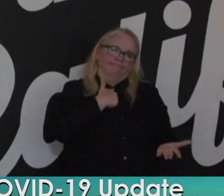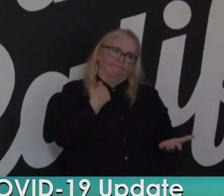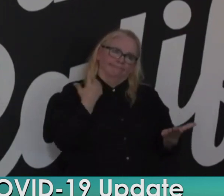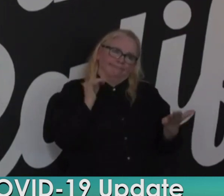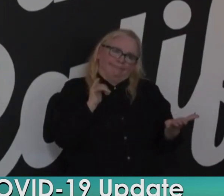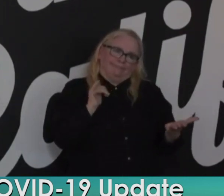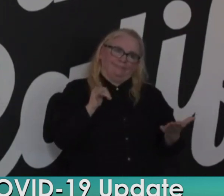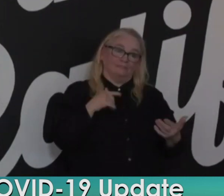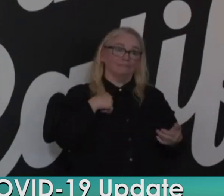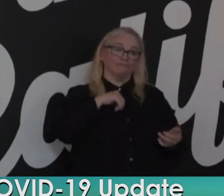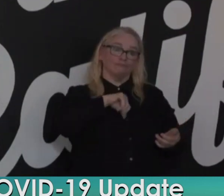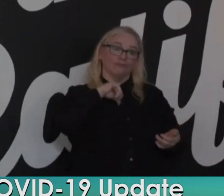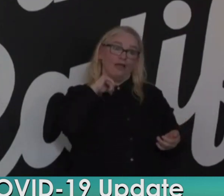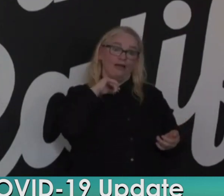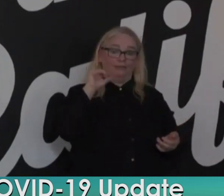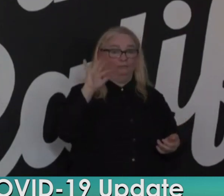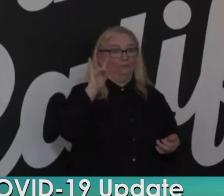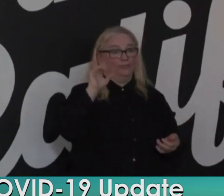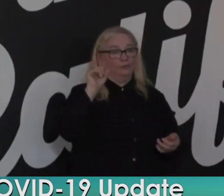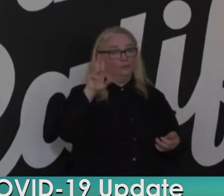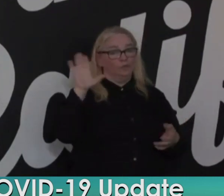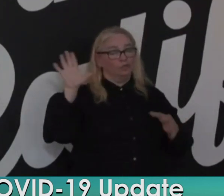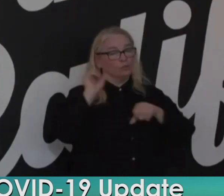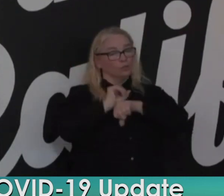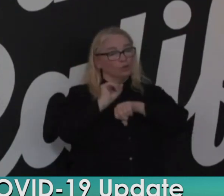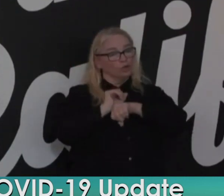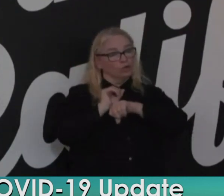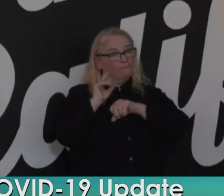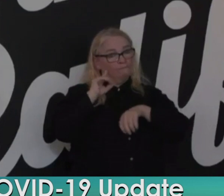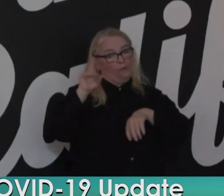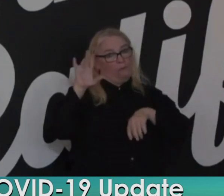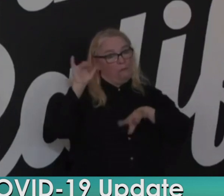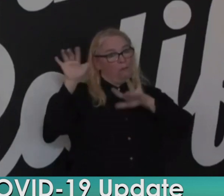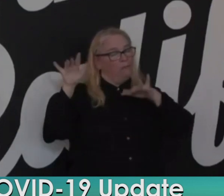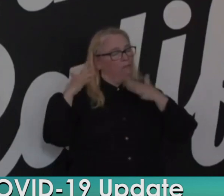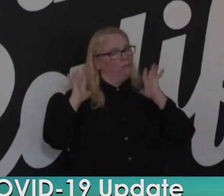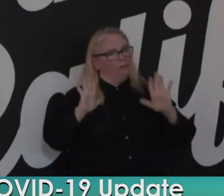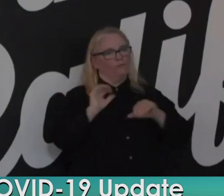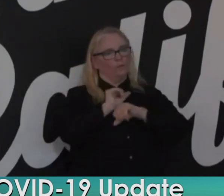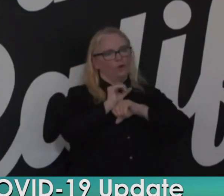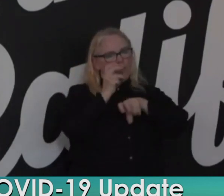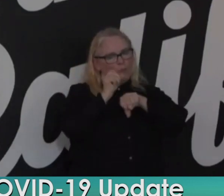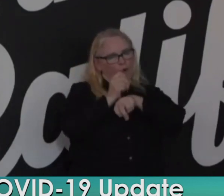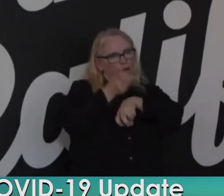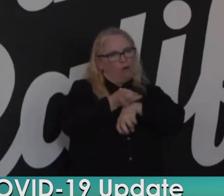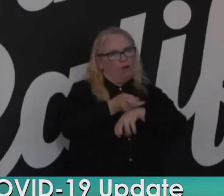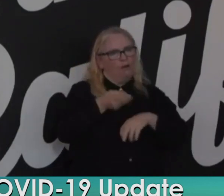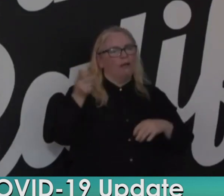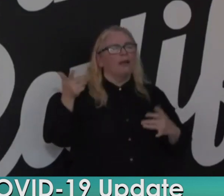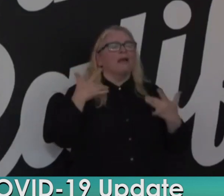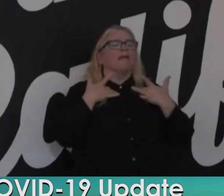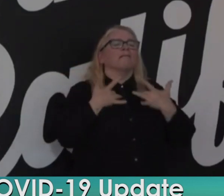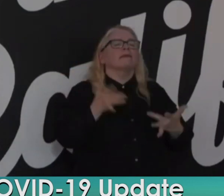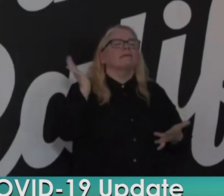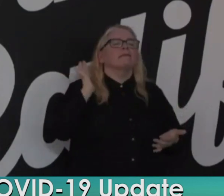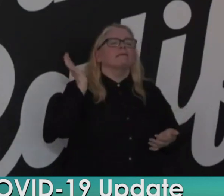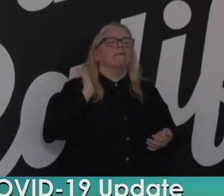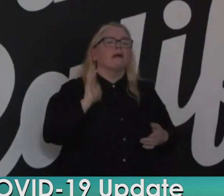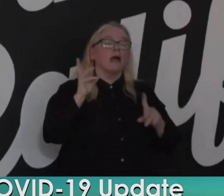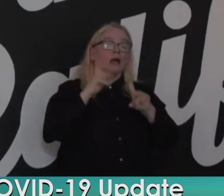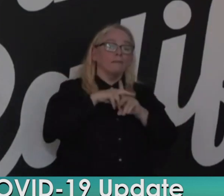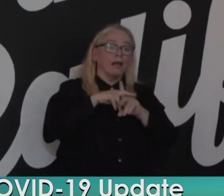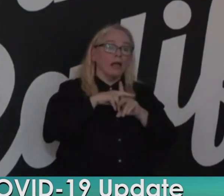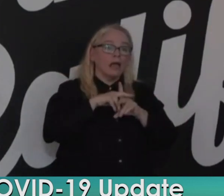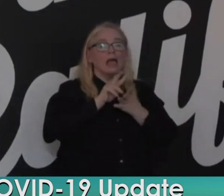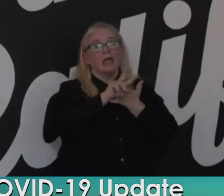of Julie Sue and her team in this respect, that before this pandemic, there was a 3-week period to which we would get a check distributed.